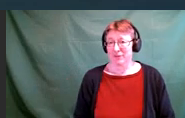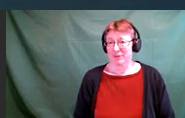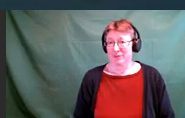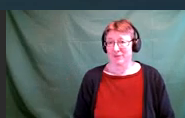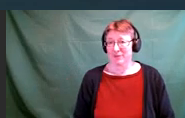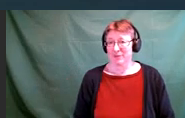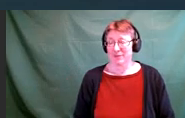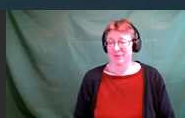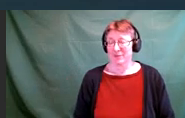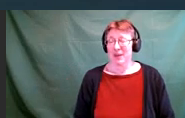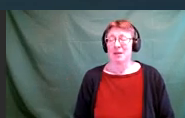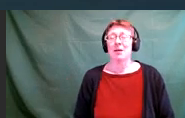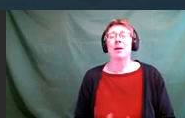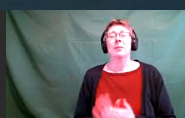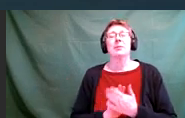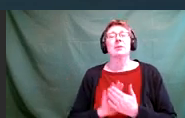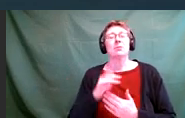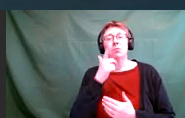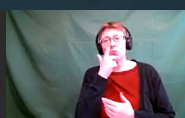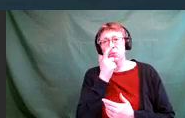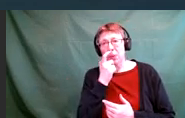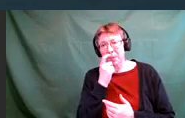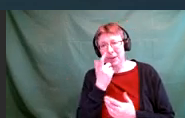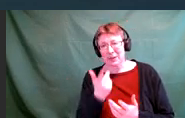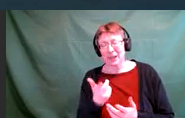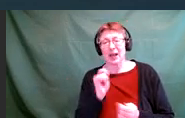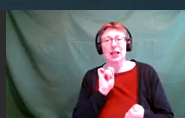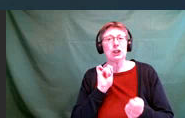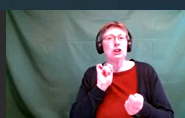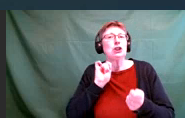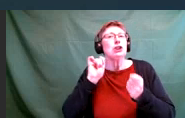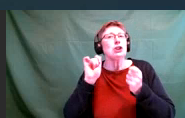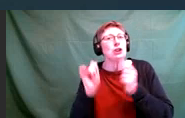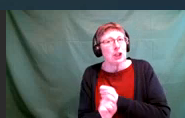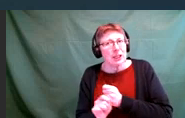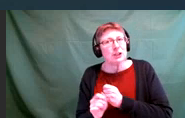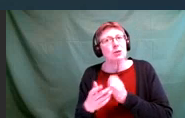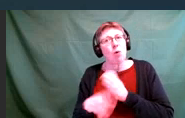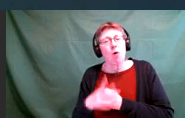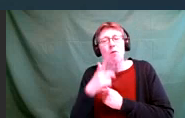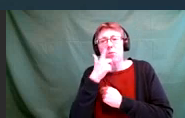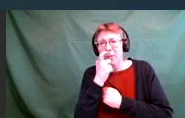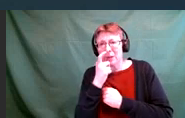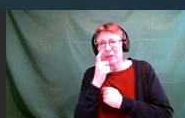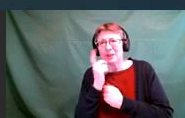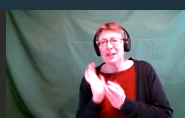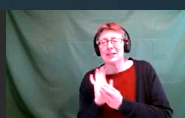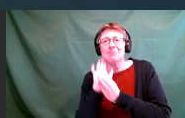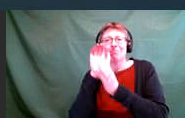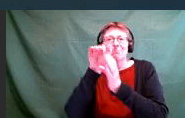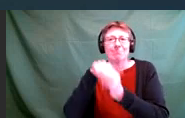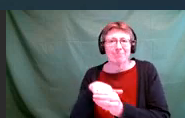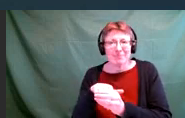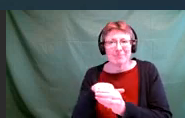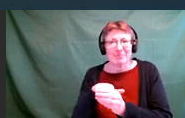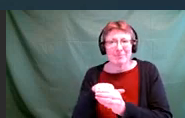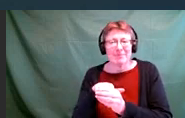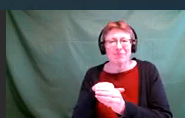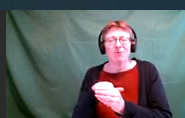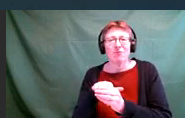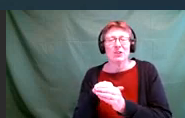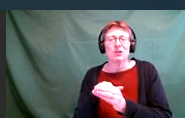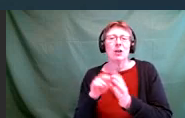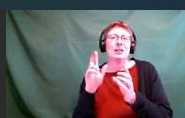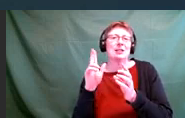the probabilities and changes in the probabilities are factored into the price of an item on the